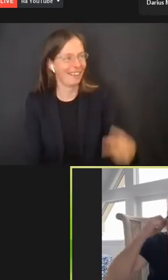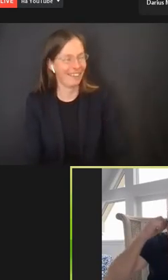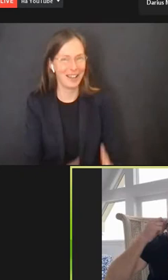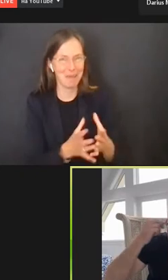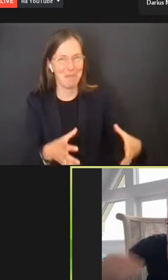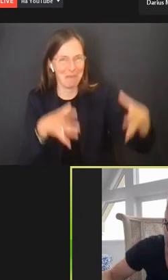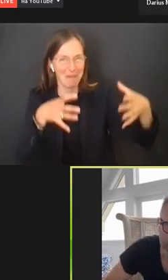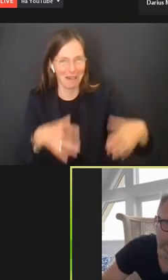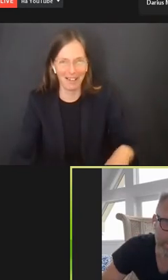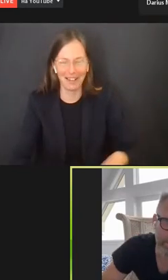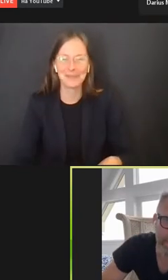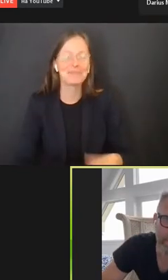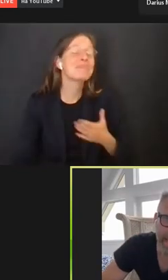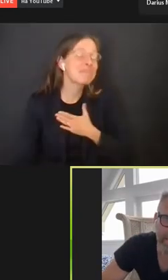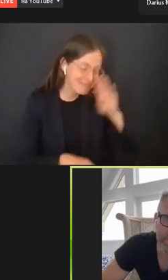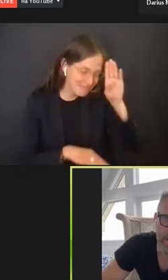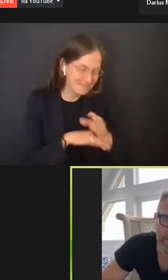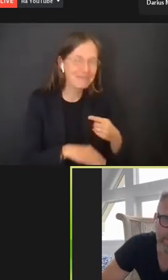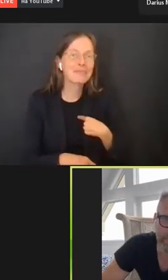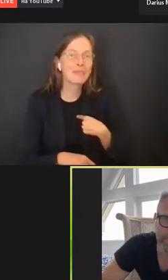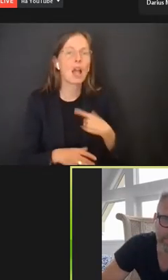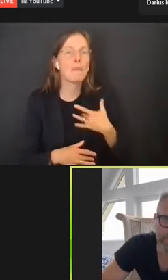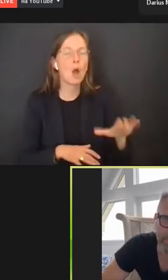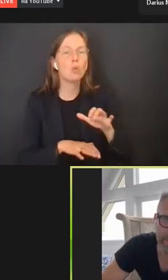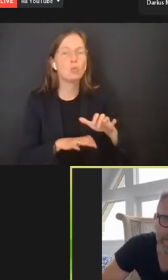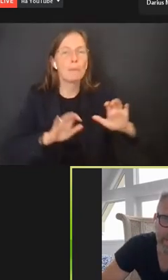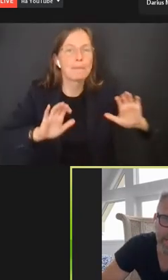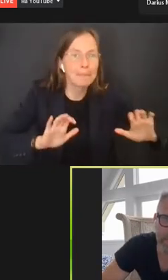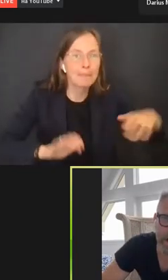Well, my son and I do planks together.